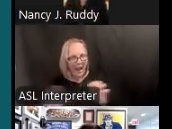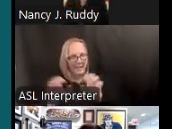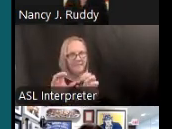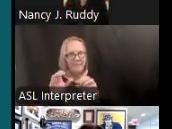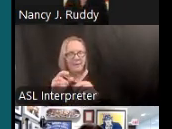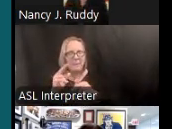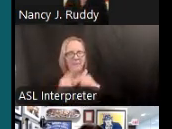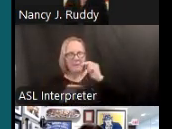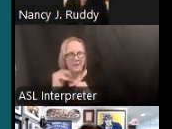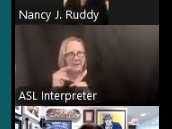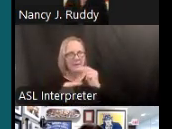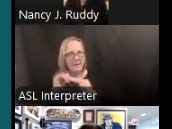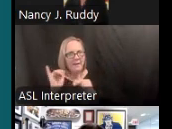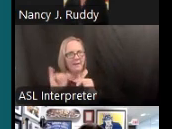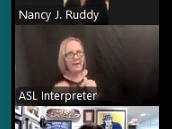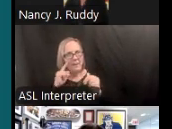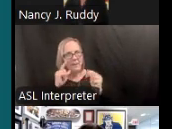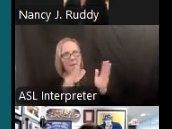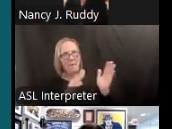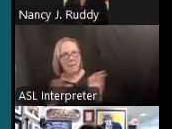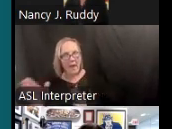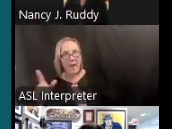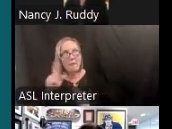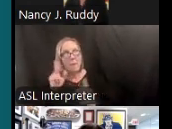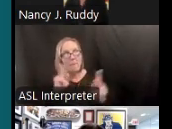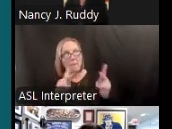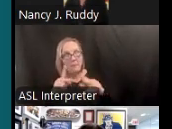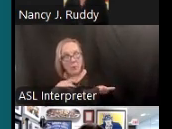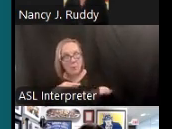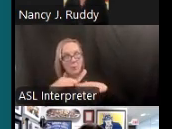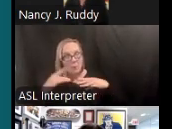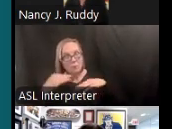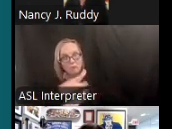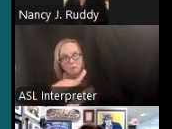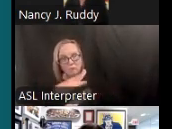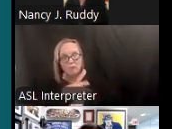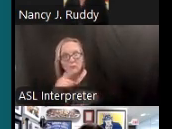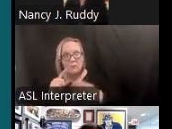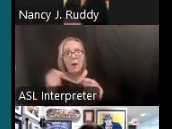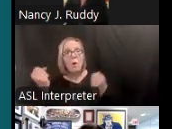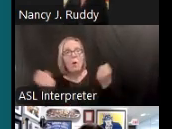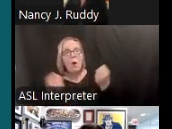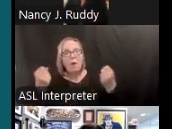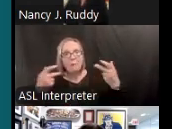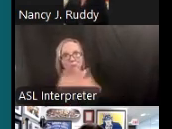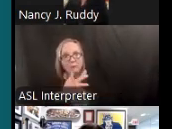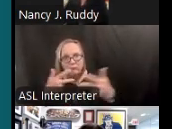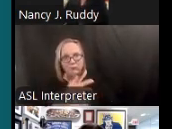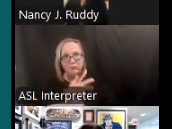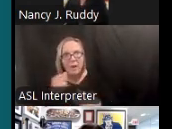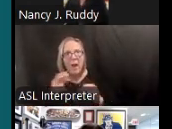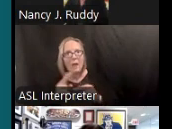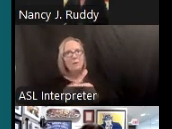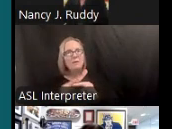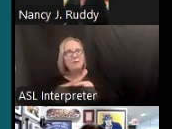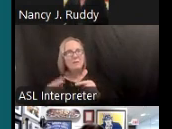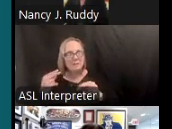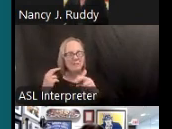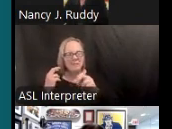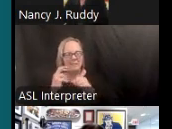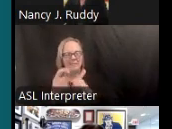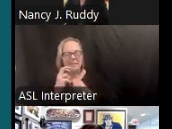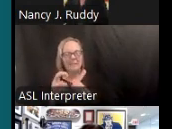been carefully planned for pedestrian, vehicular, and public transportation access. As we all know, New York